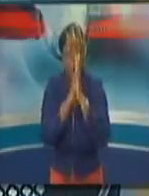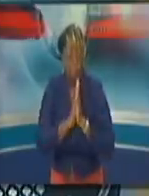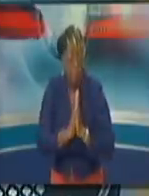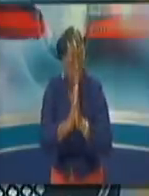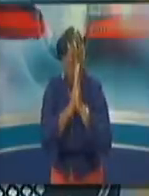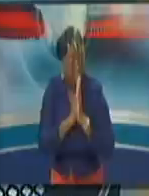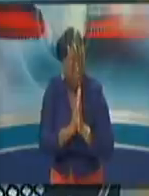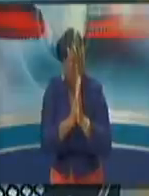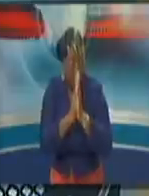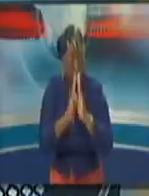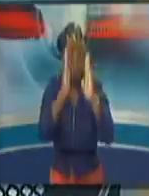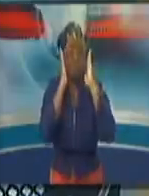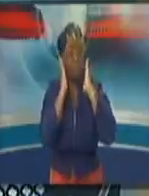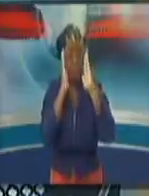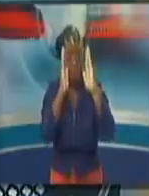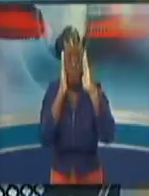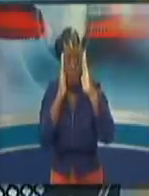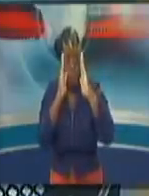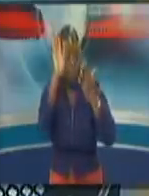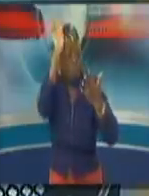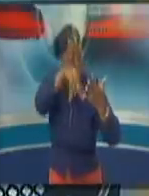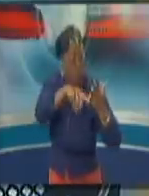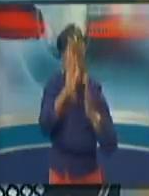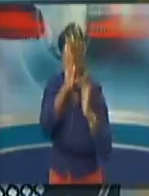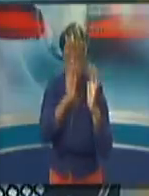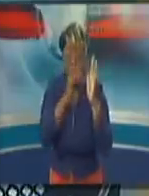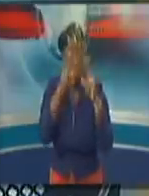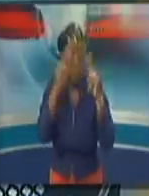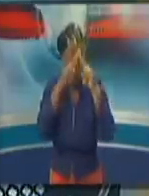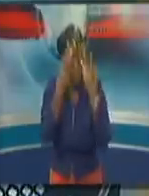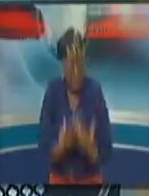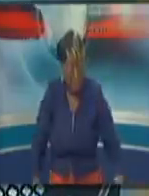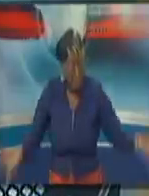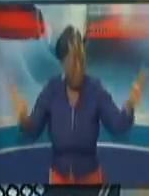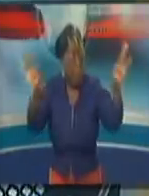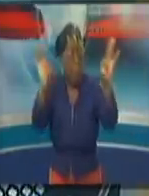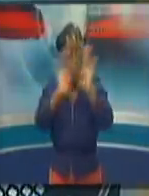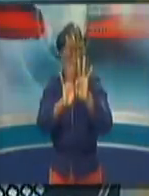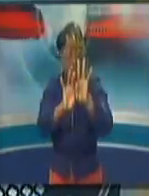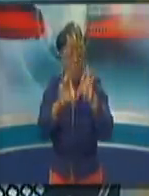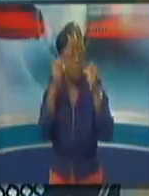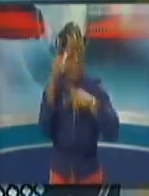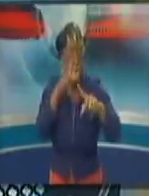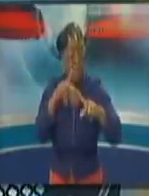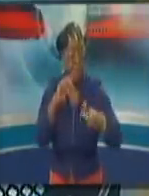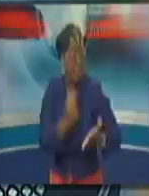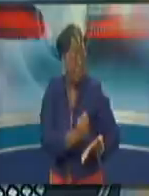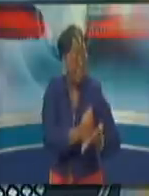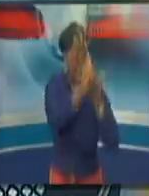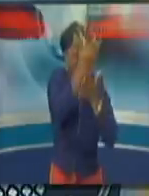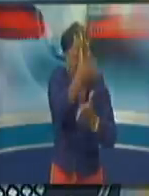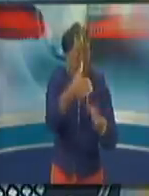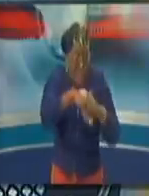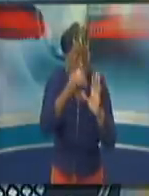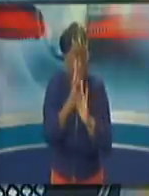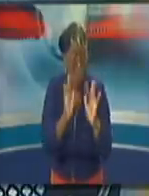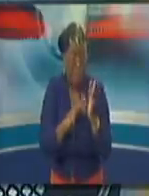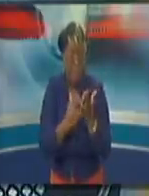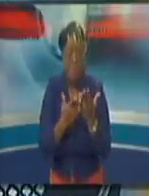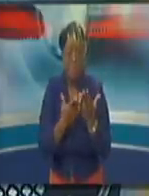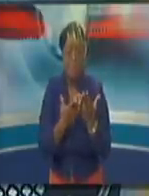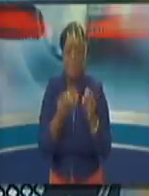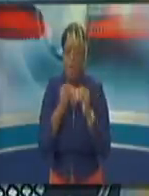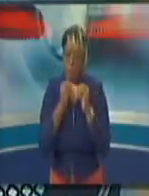and reading the scriptures is important because many of us find help there in these times. In addition, if you